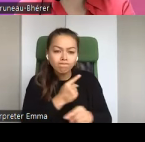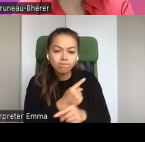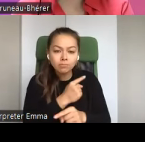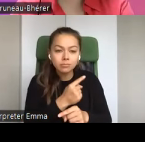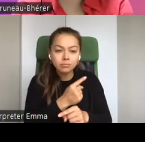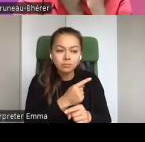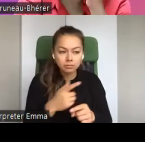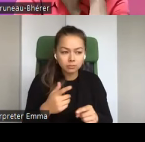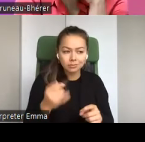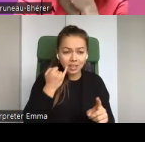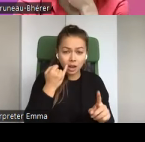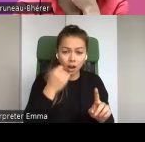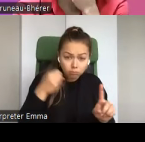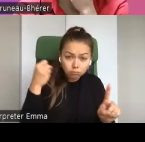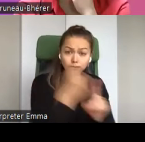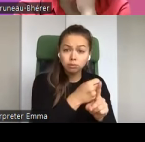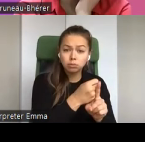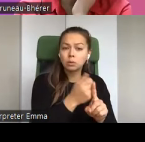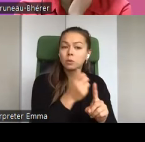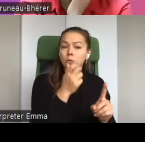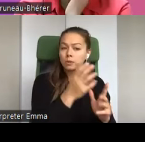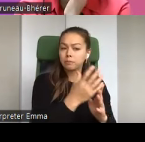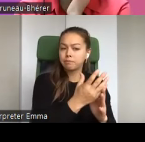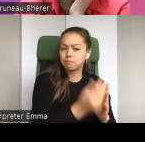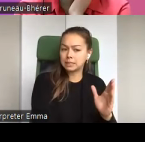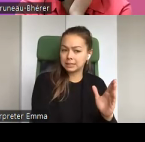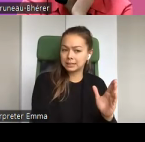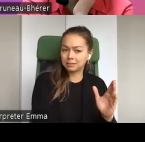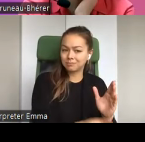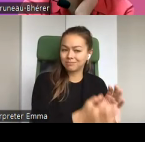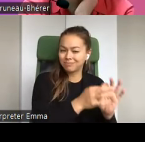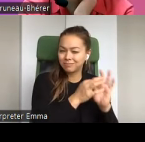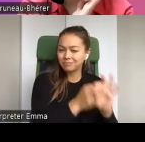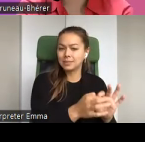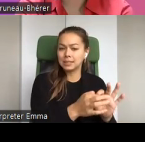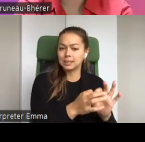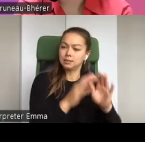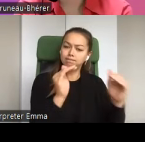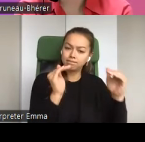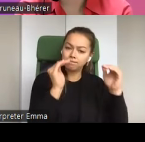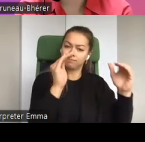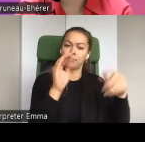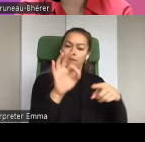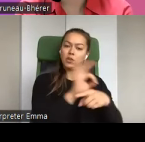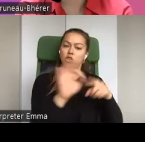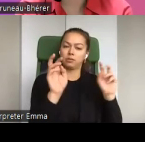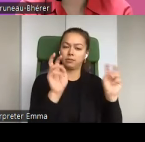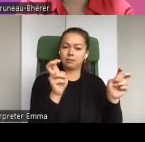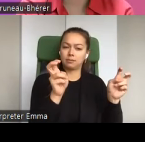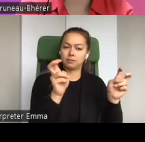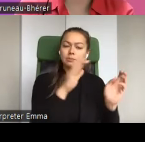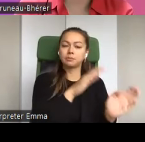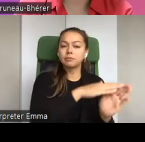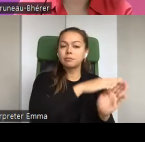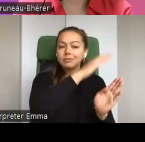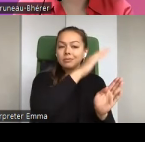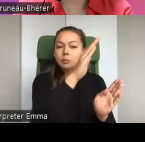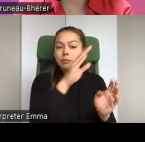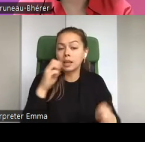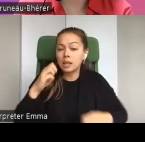to executive functioning. Some children have problems with emotional response and emotional regulation. Sometimes they don't